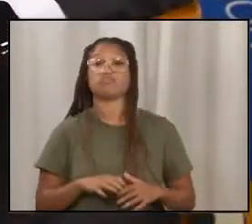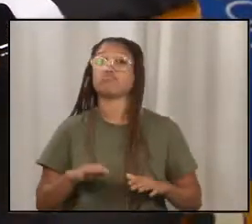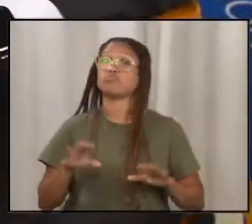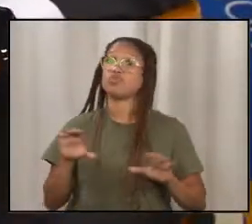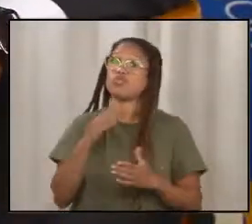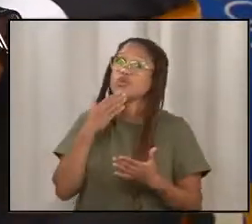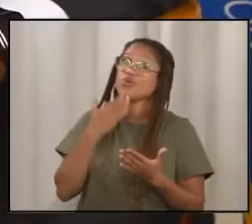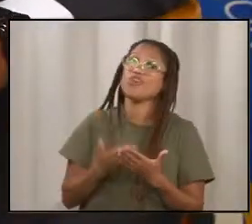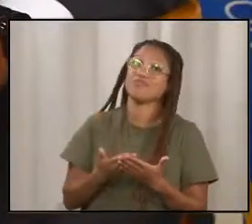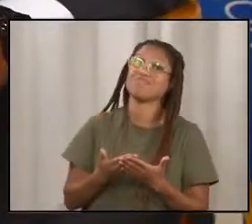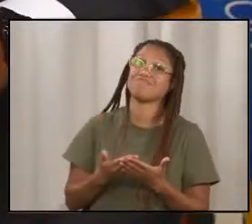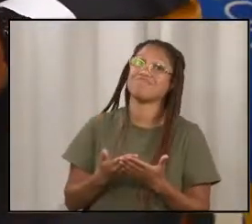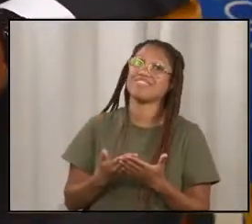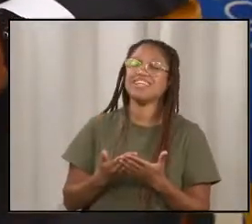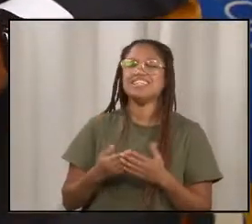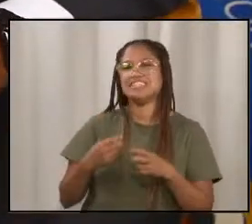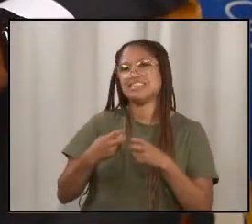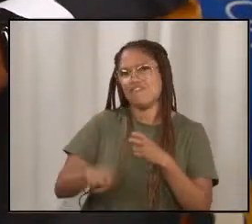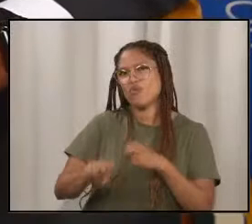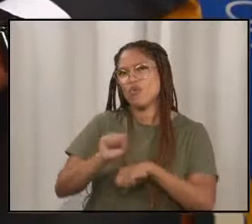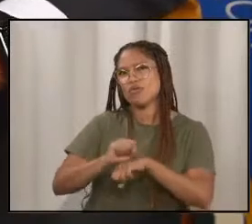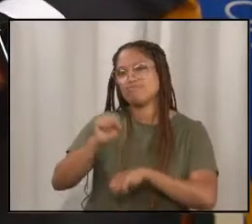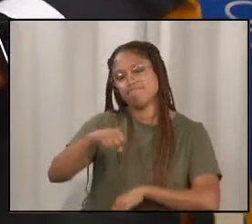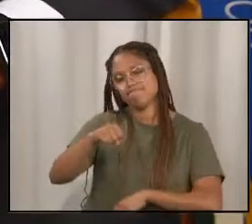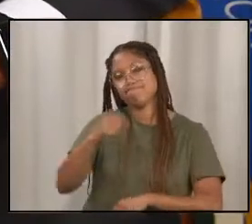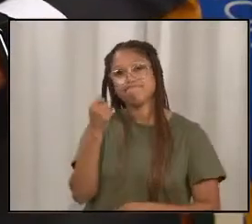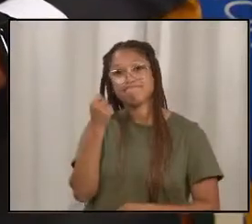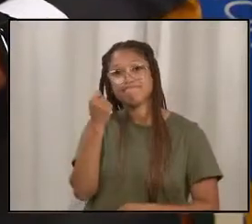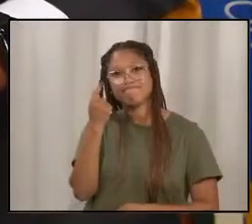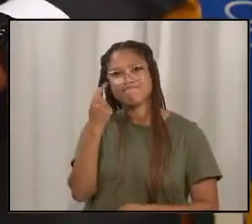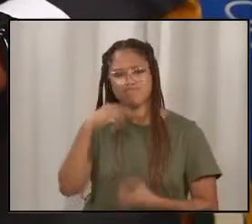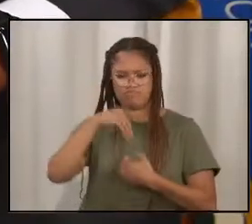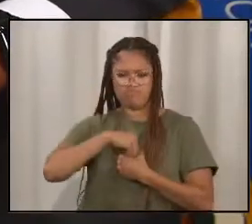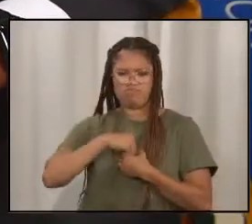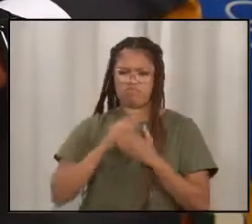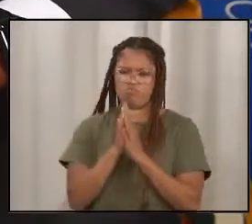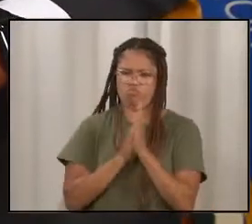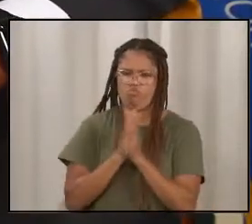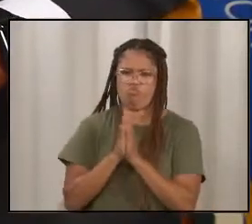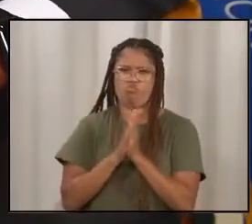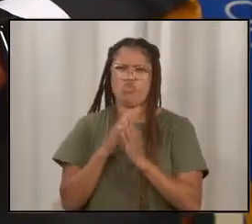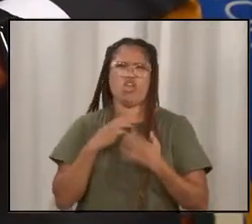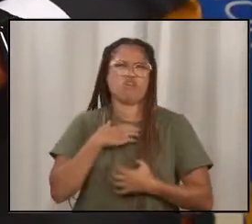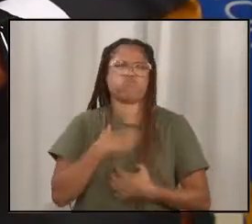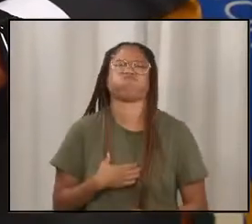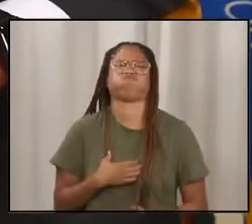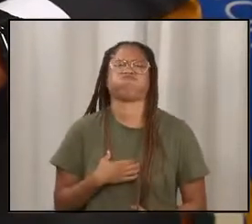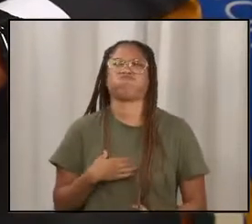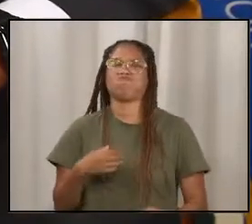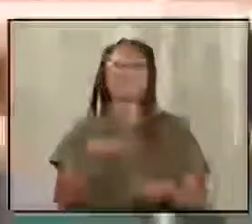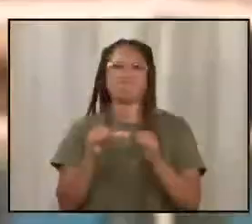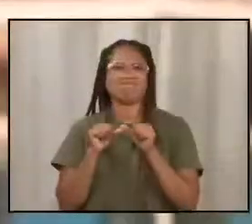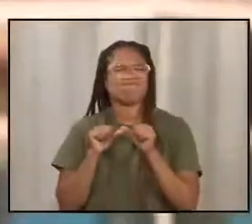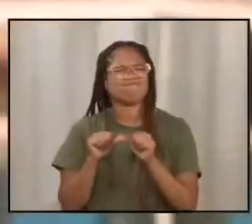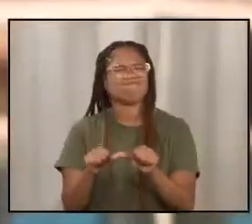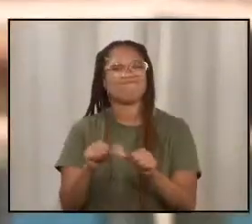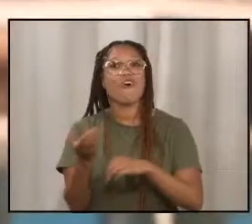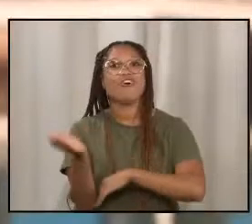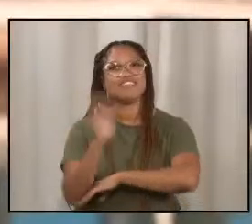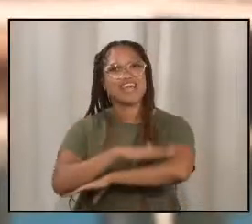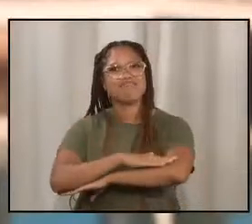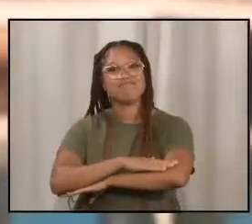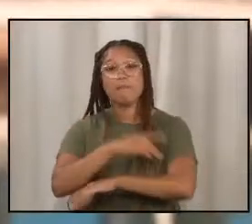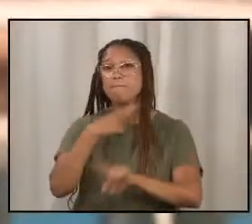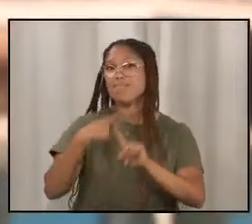It is difficult work, but we have a motive and a passion to do it, so it helps guide us throughout the day. We have a lot of